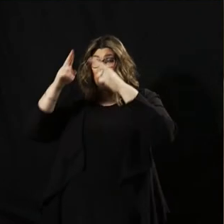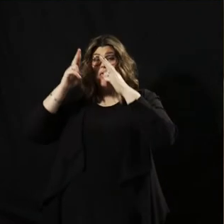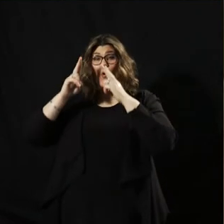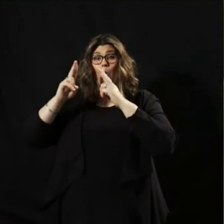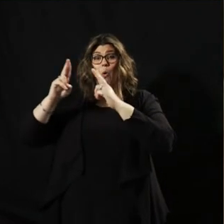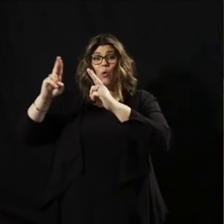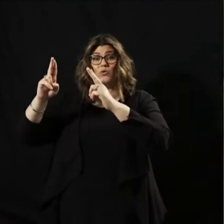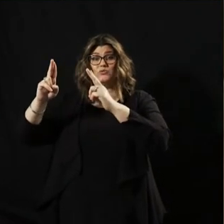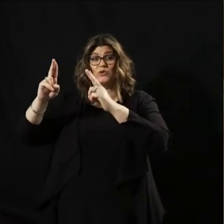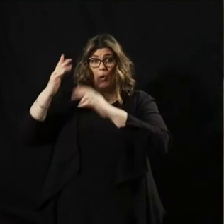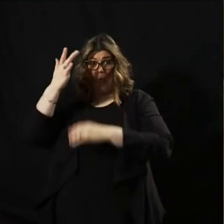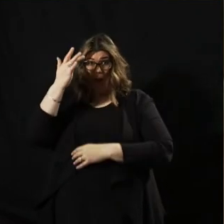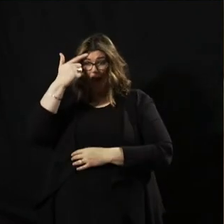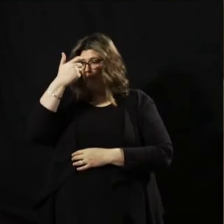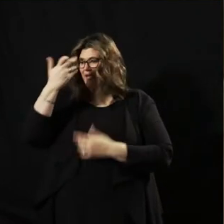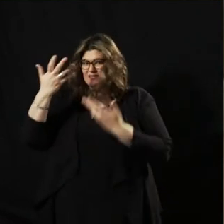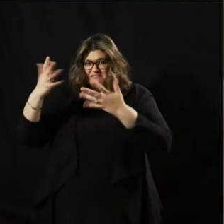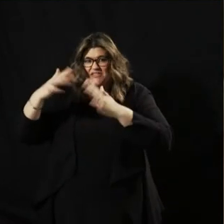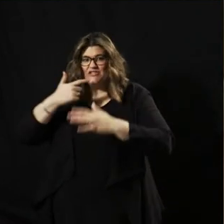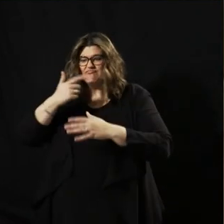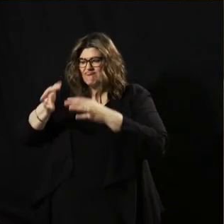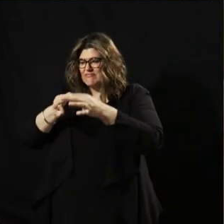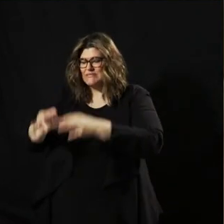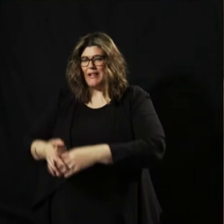Behold, I have told you."